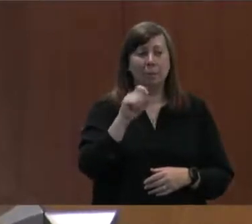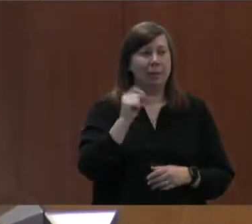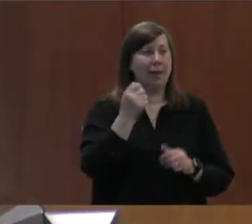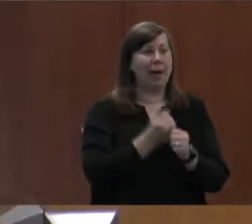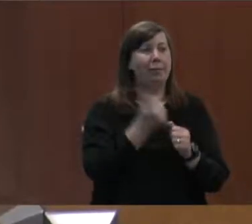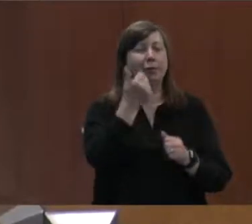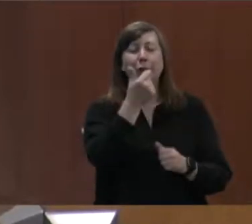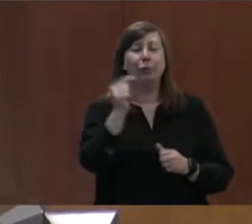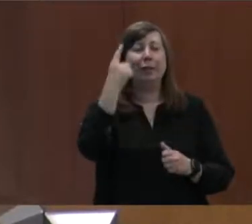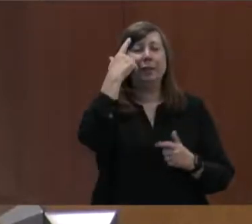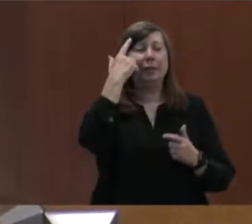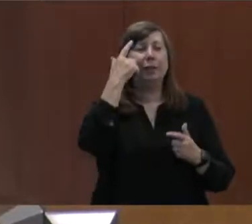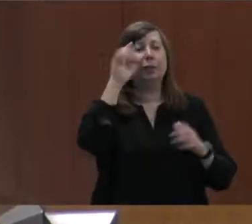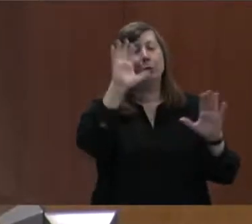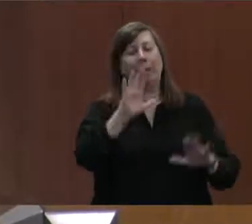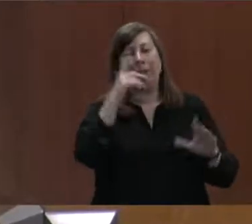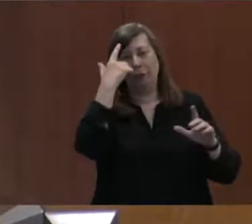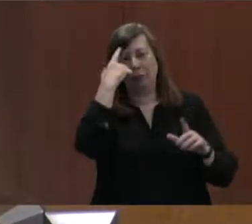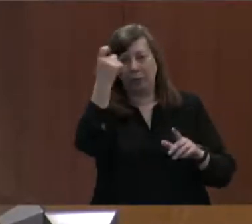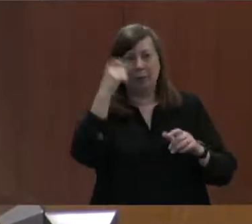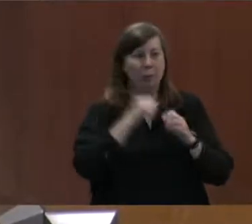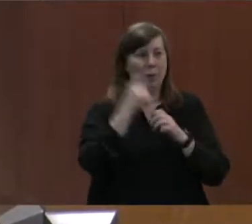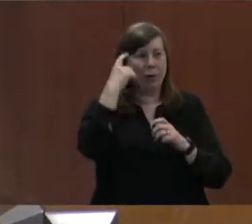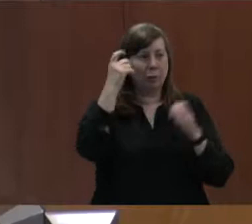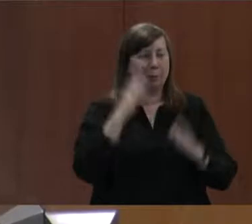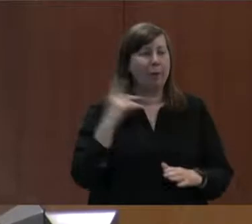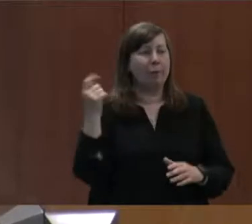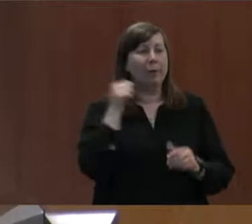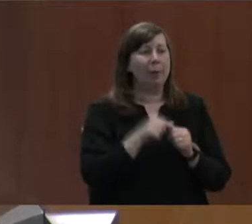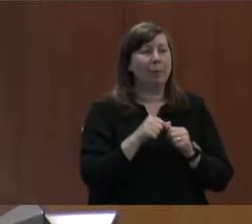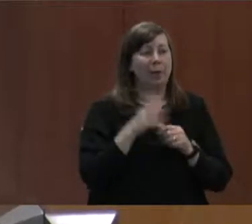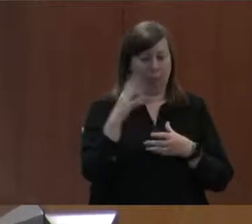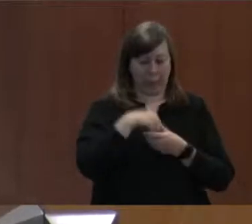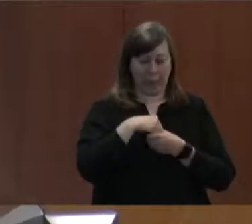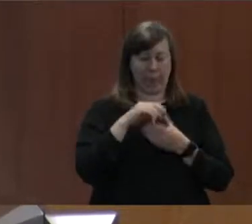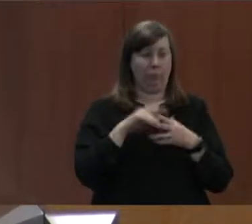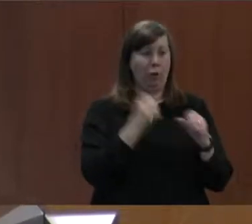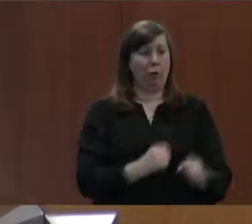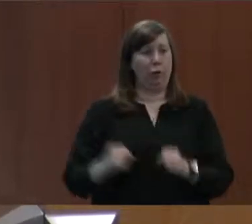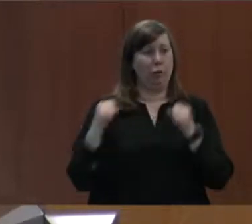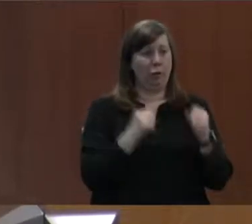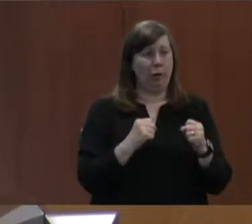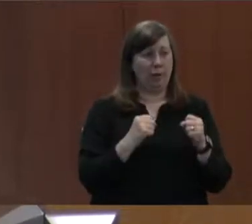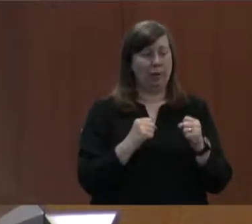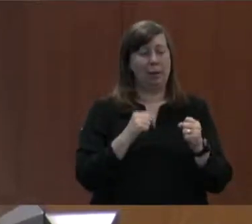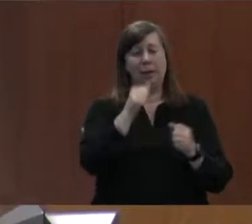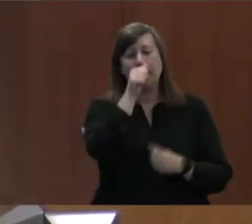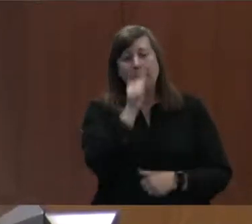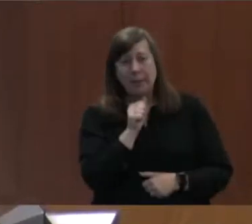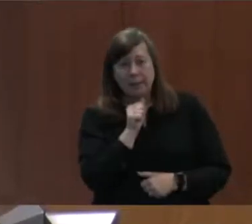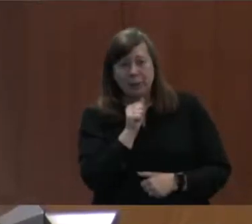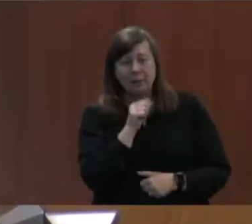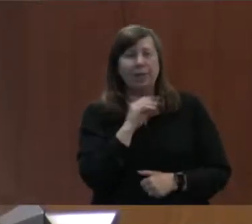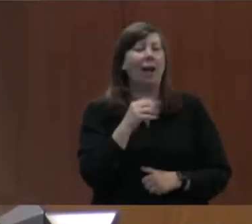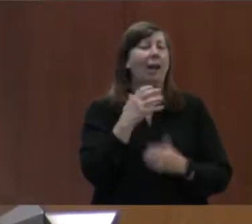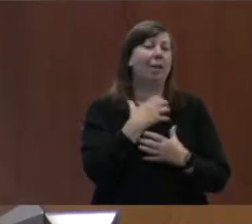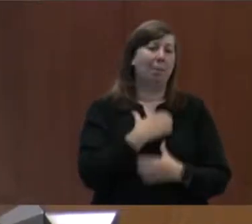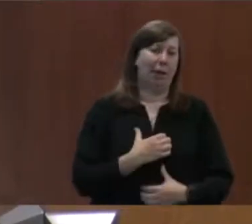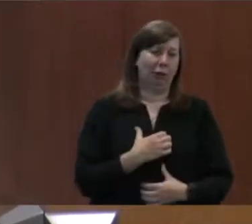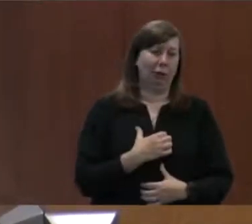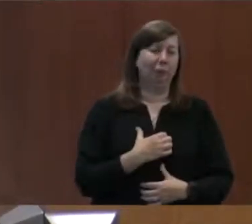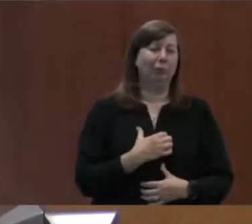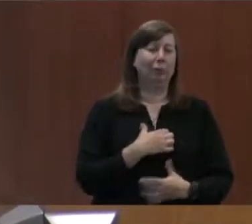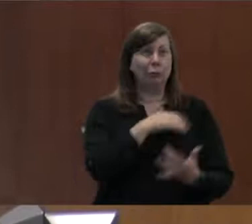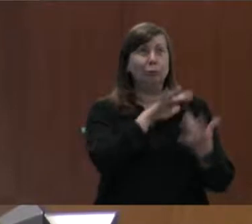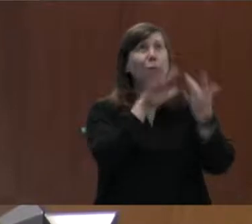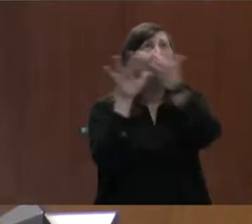great dream begins with a dreamer. Always remember you have within you the strength, the patience, and the passion to